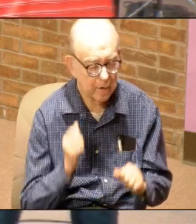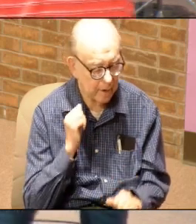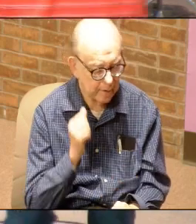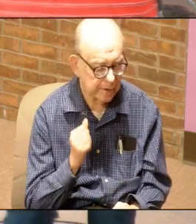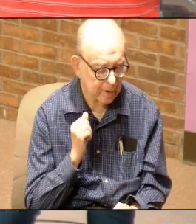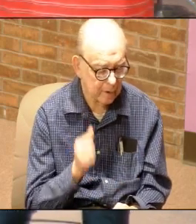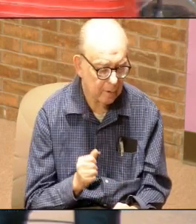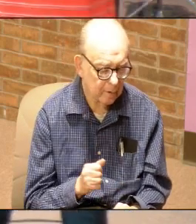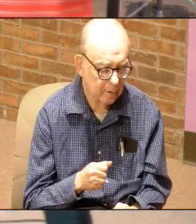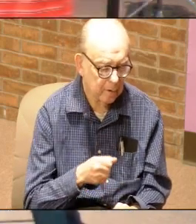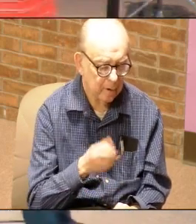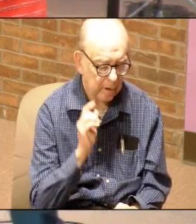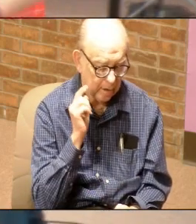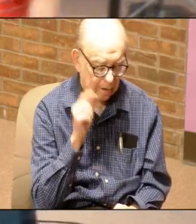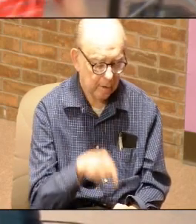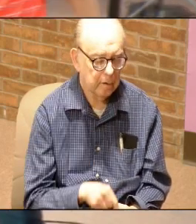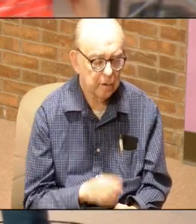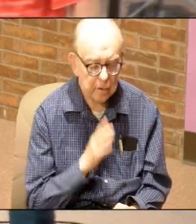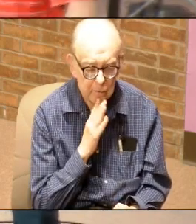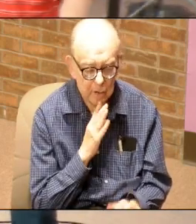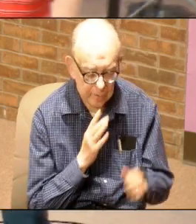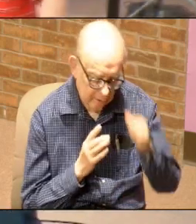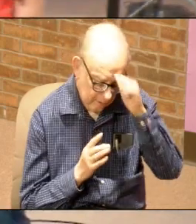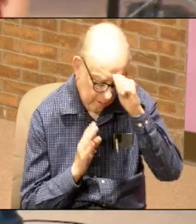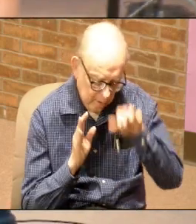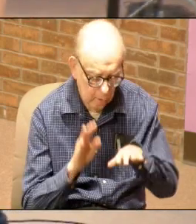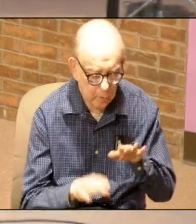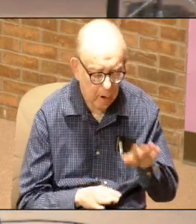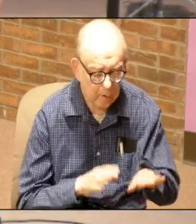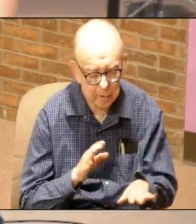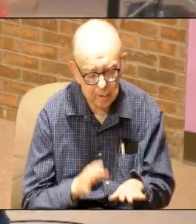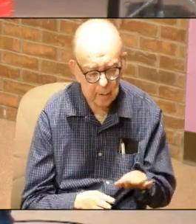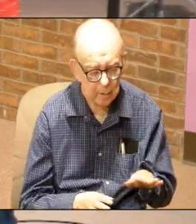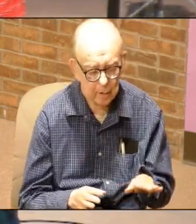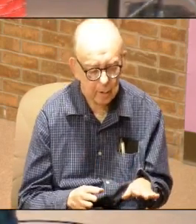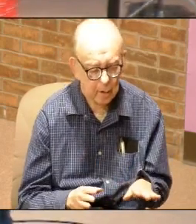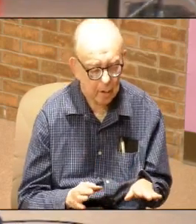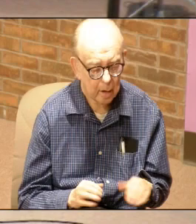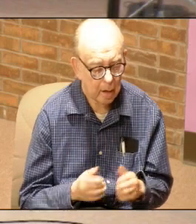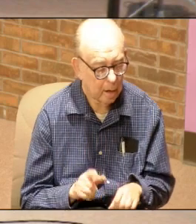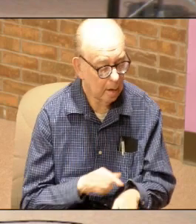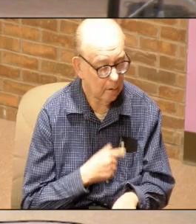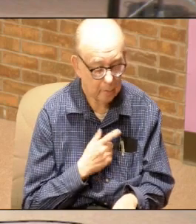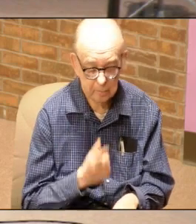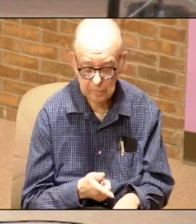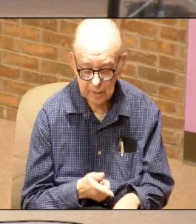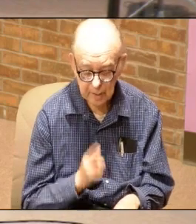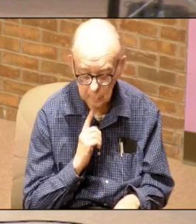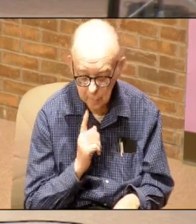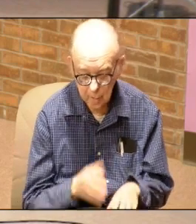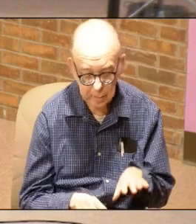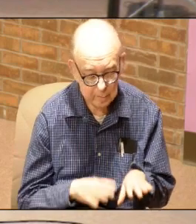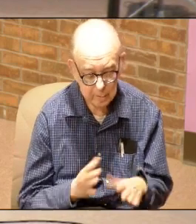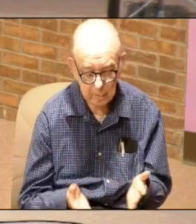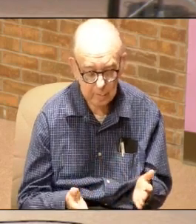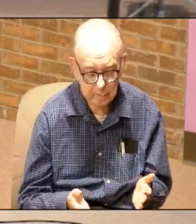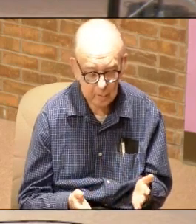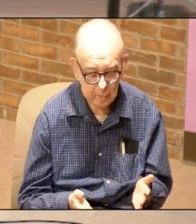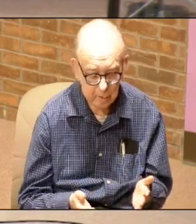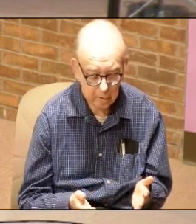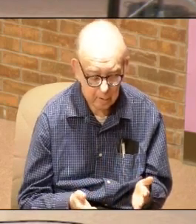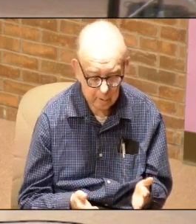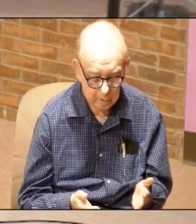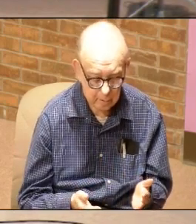day he would come down and he would talk to Adam. He would walk. Now, how long would God walk?